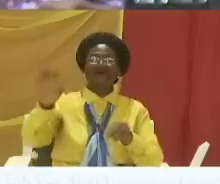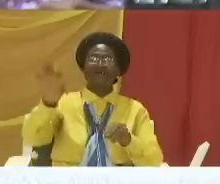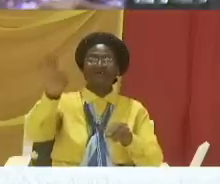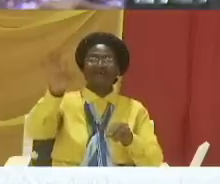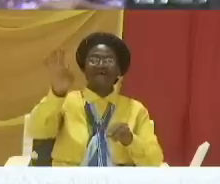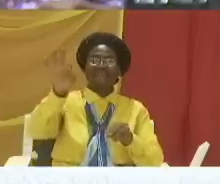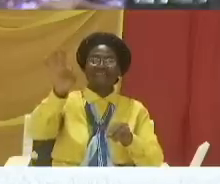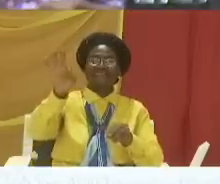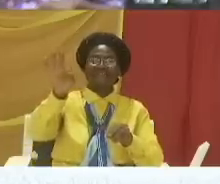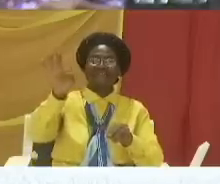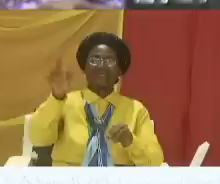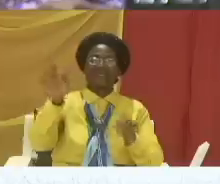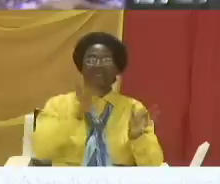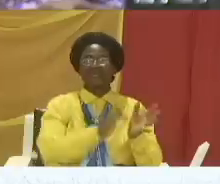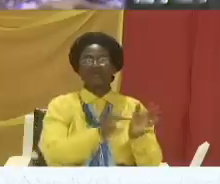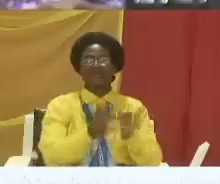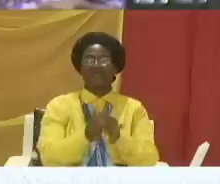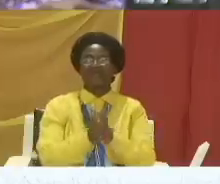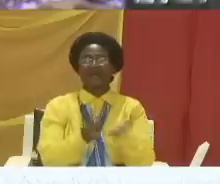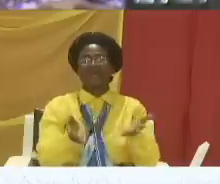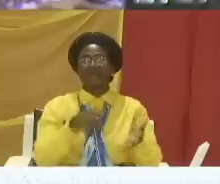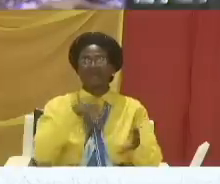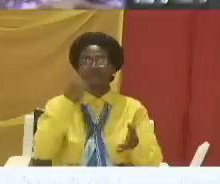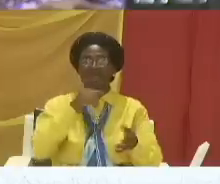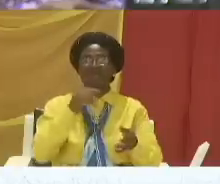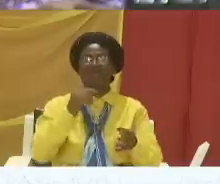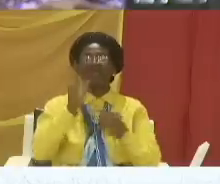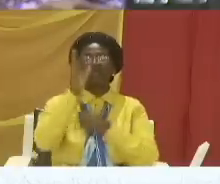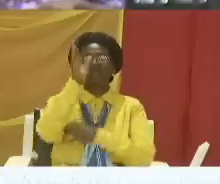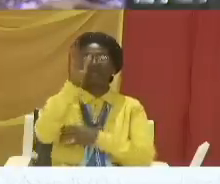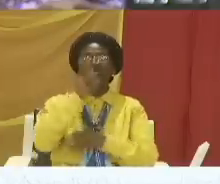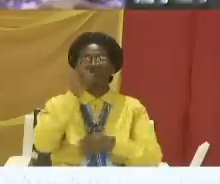Numbers 23 verse 19, the Bible says, God is not a man